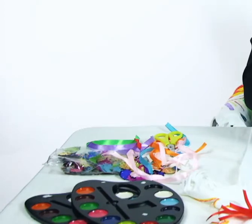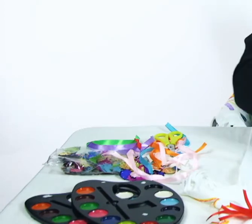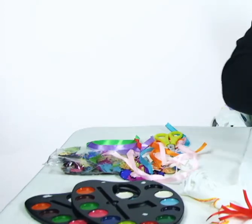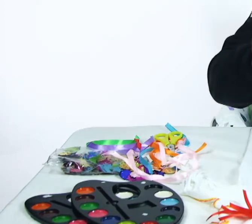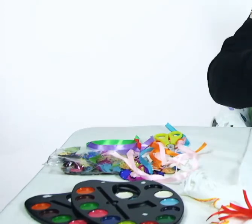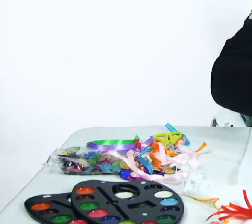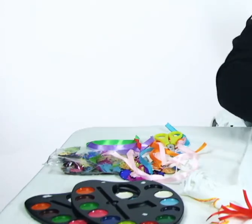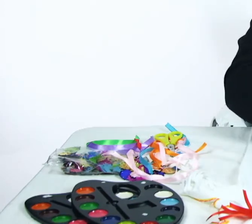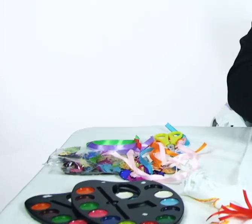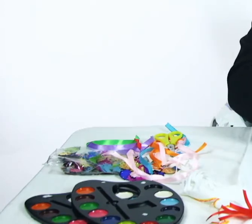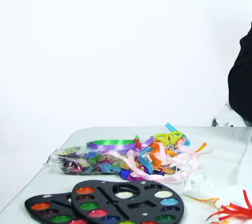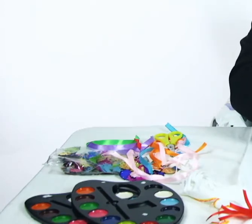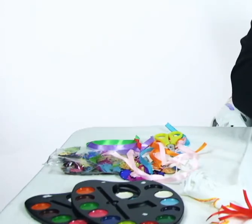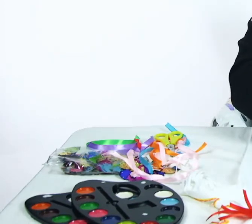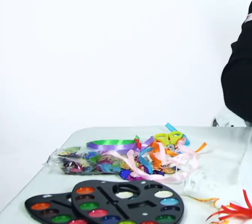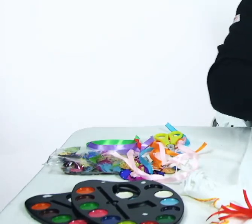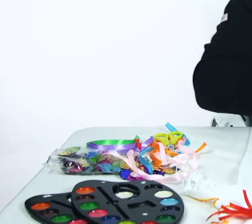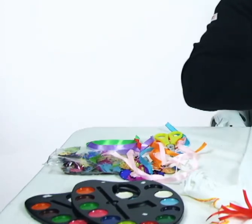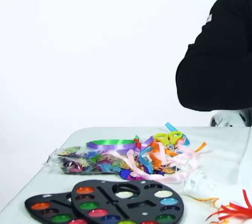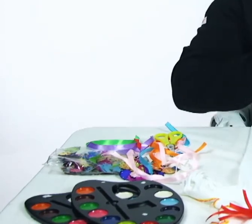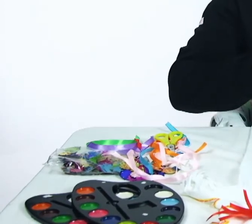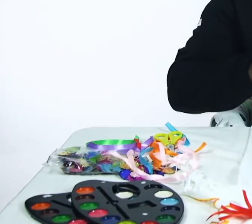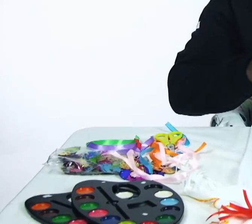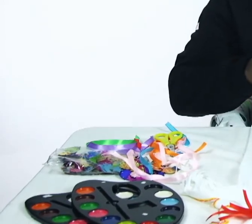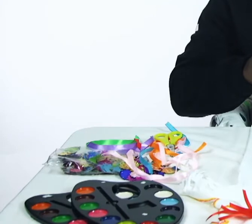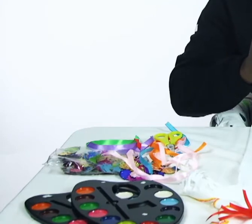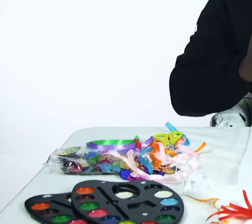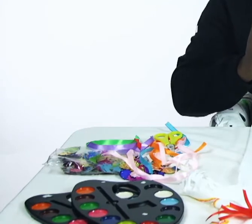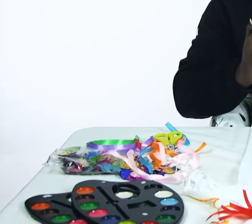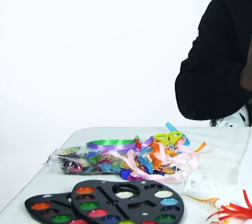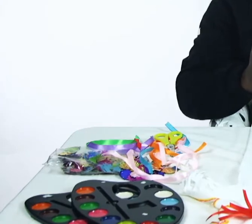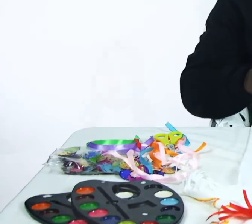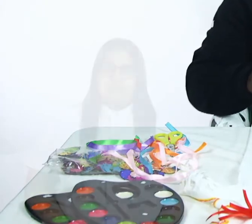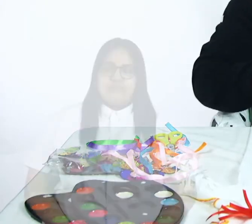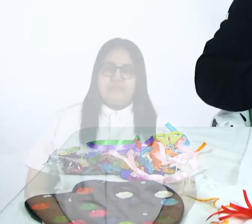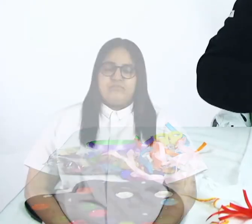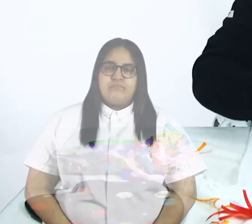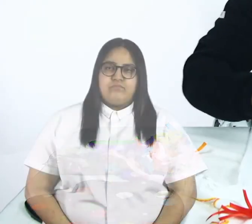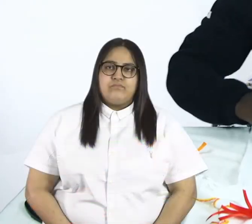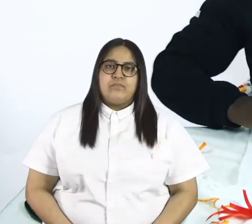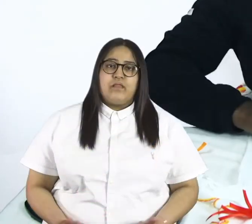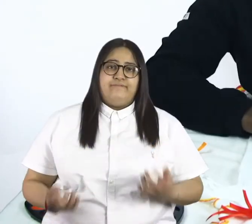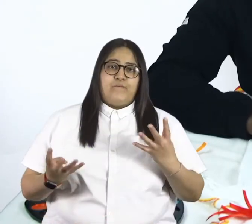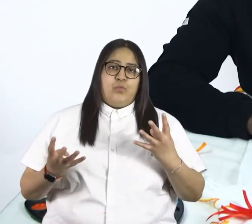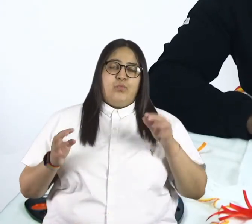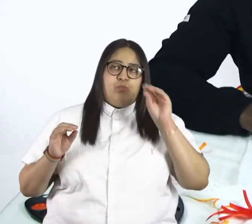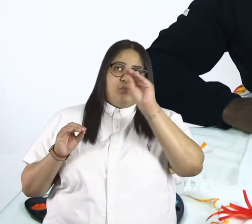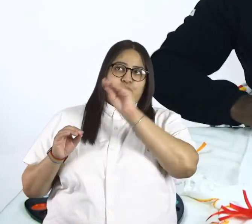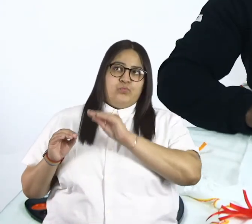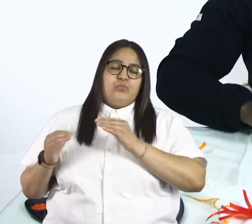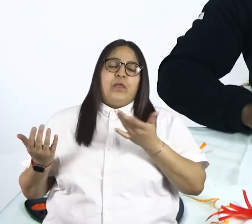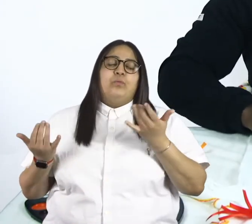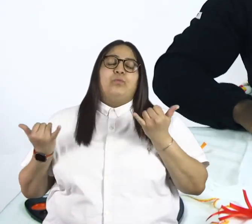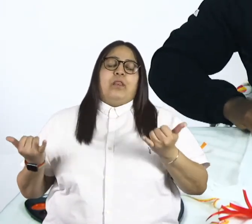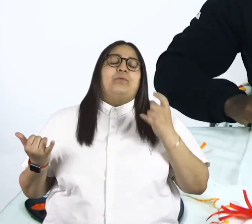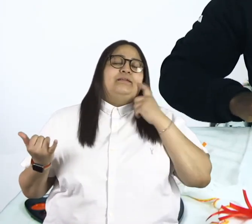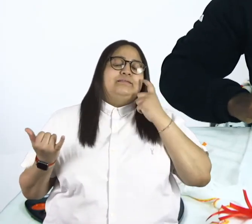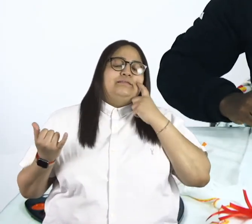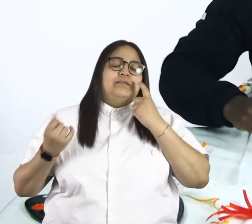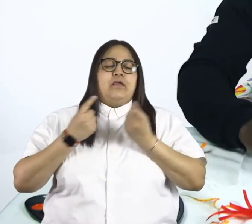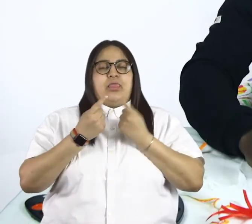And then west. So now we have all 4 of those in. It's pretty much easier to position the